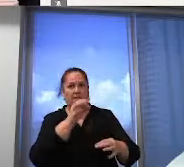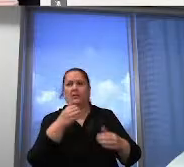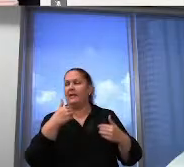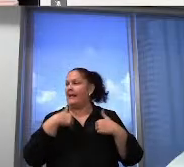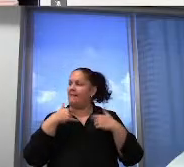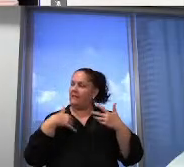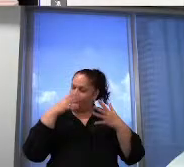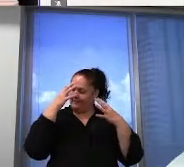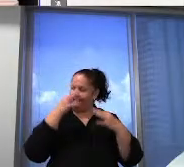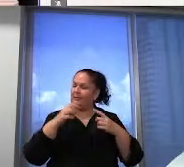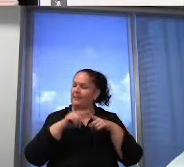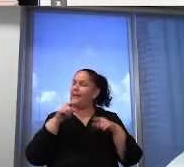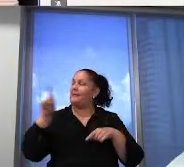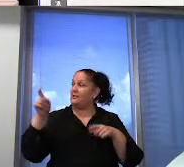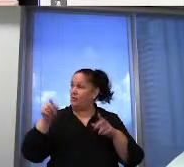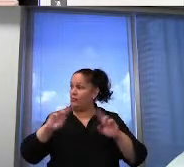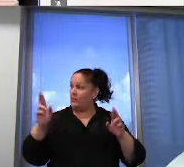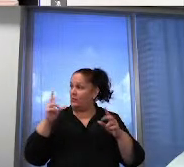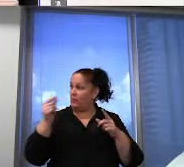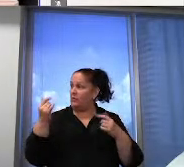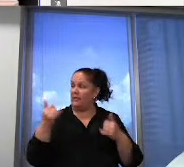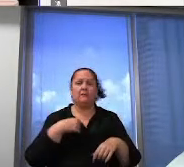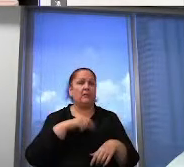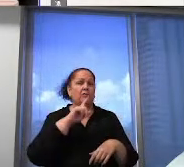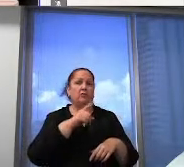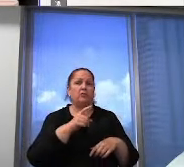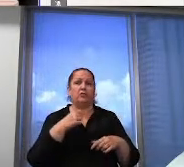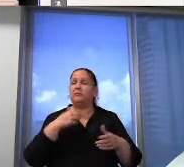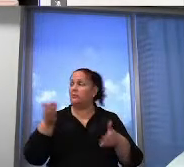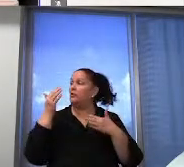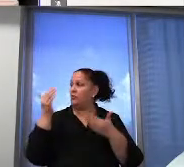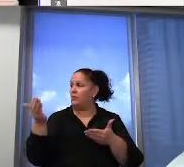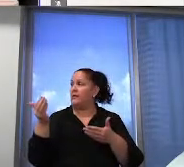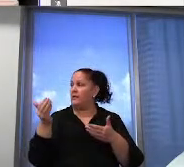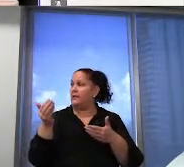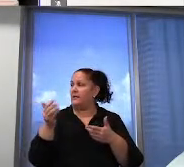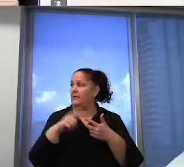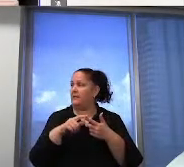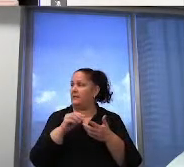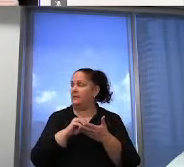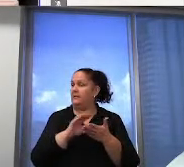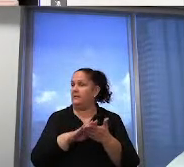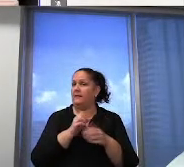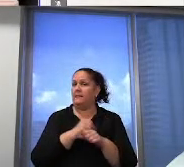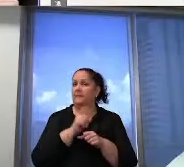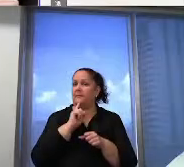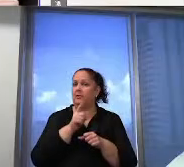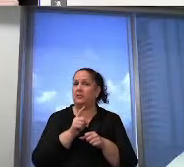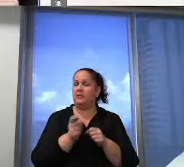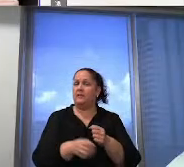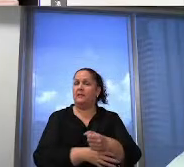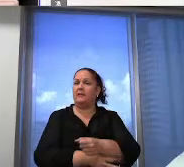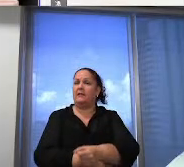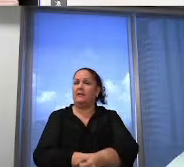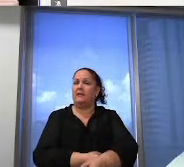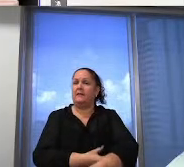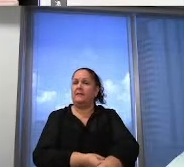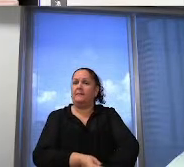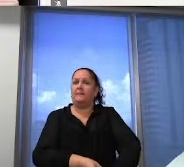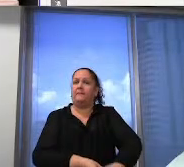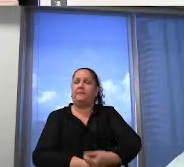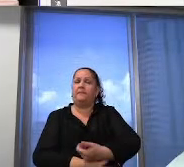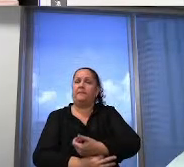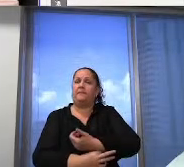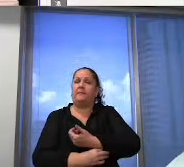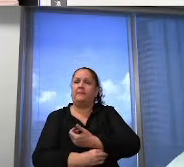I know that. I got a lot of discretion, but I'm asking you, are you ready to go now? All right, go right ahead. And then I'll look at my notes and make sure that we